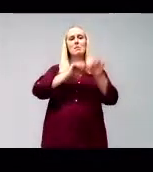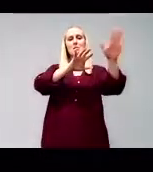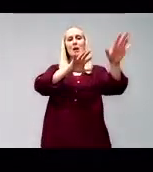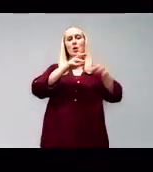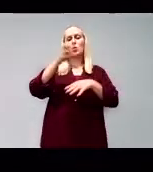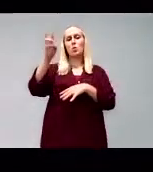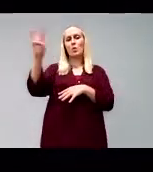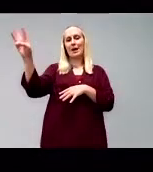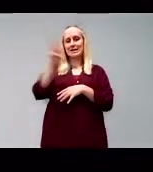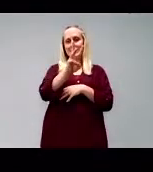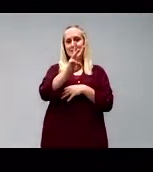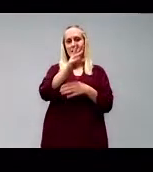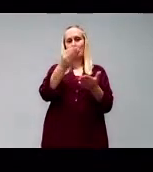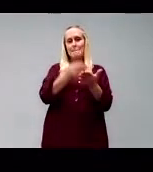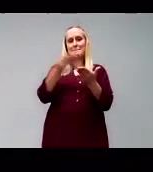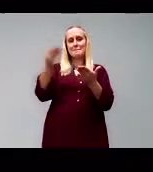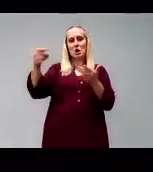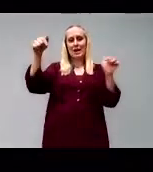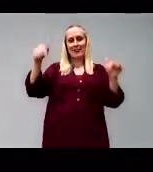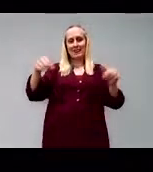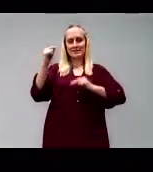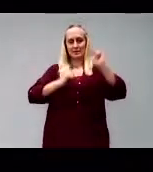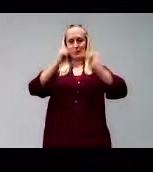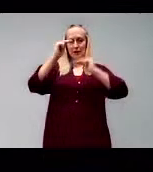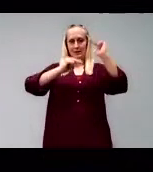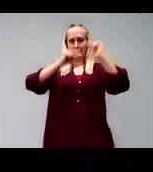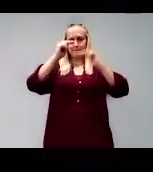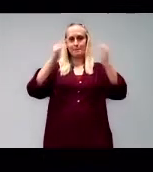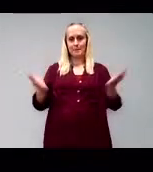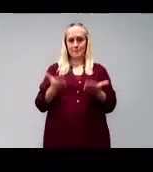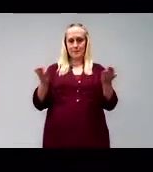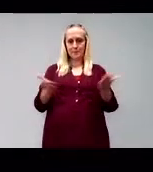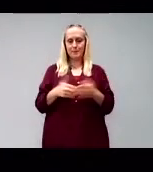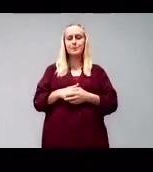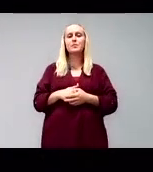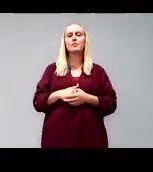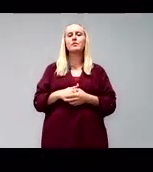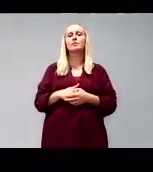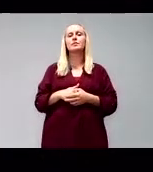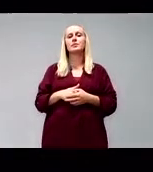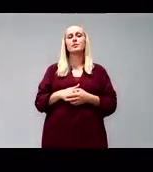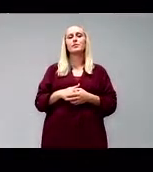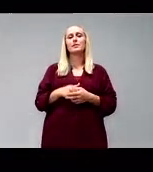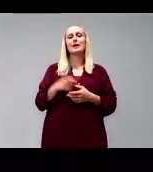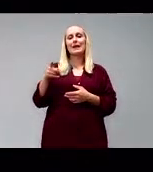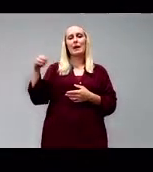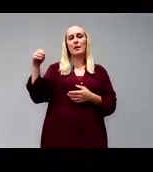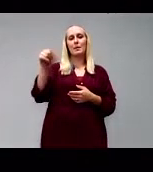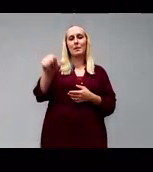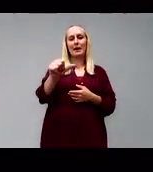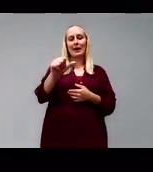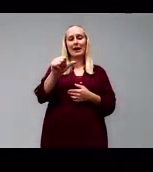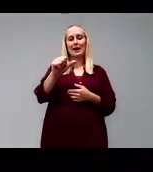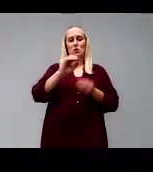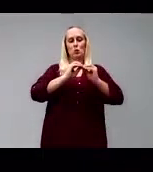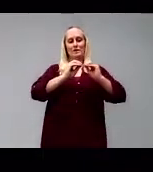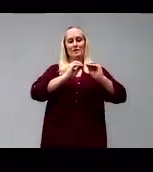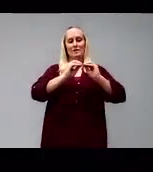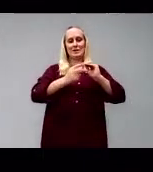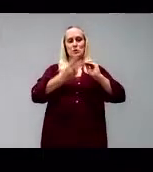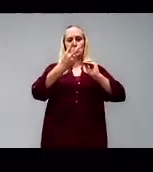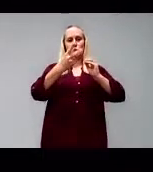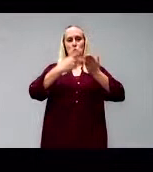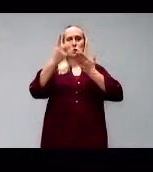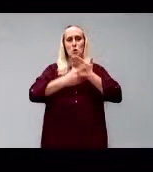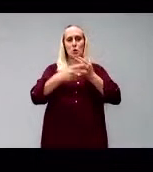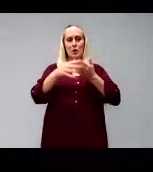this 145,000 square foot building that we're sitting in, that we're gathered in this evening. They paid to remodel two program spaces per